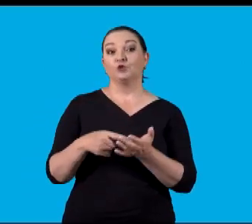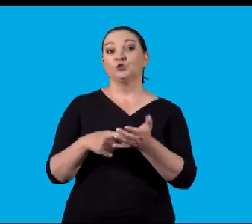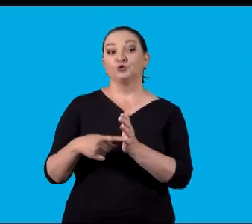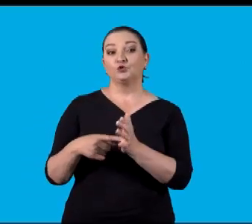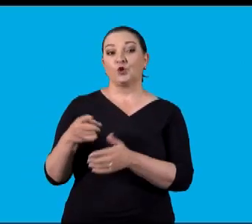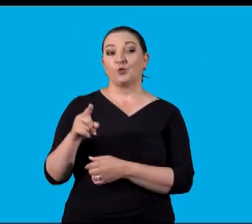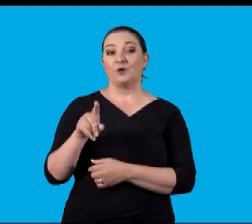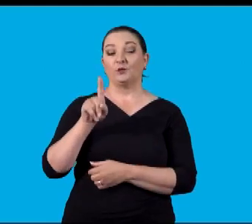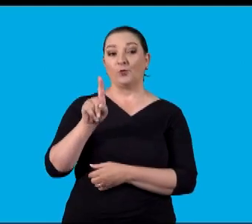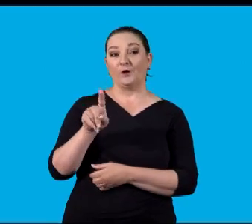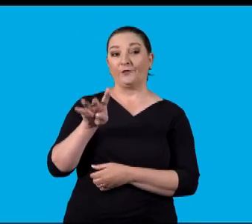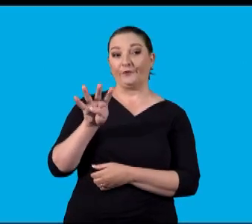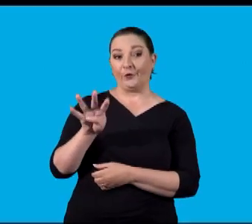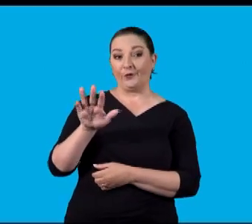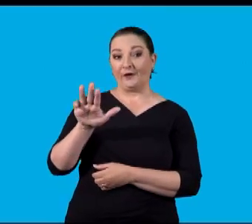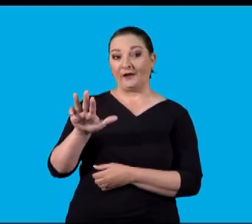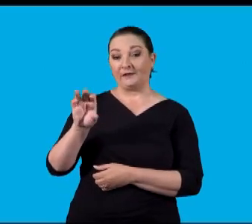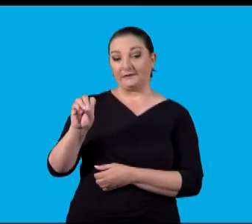my